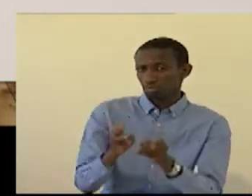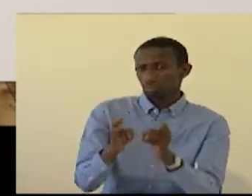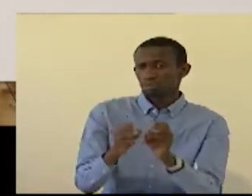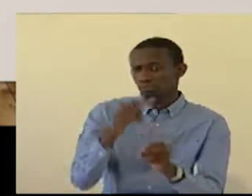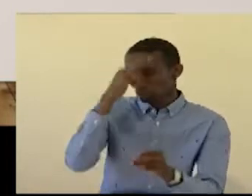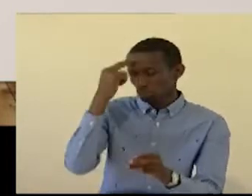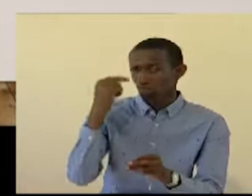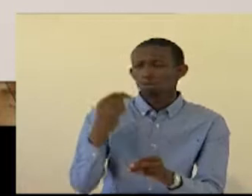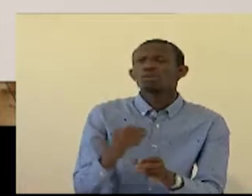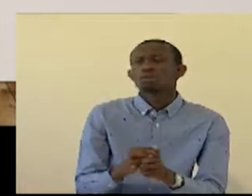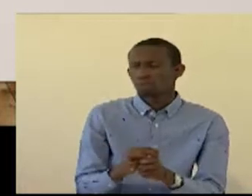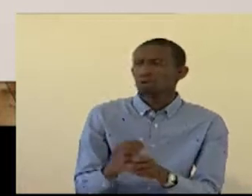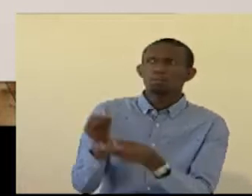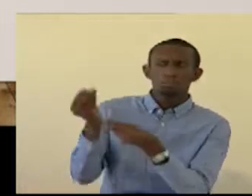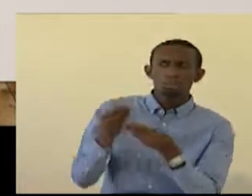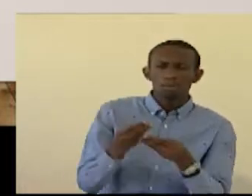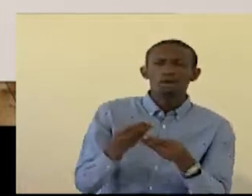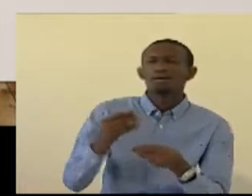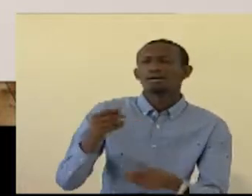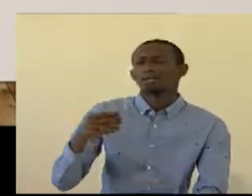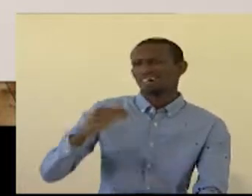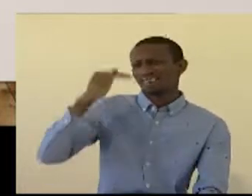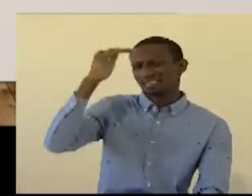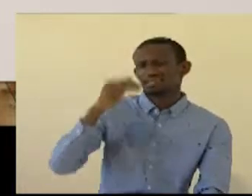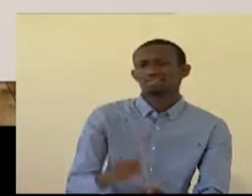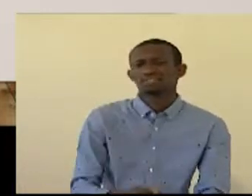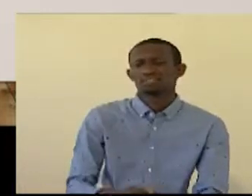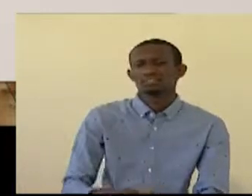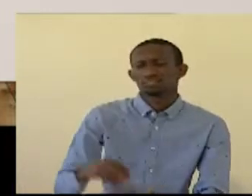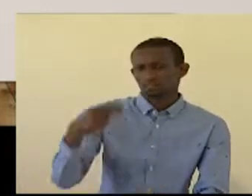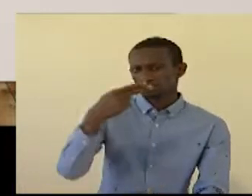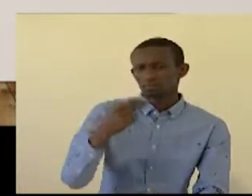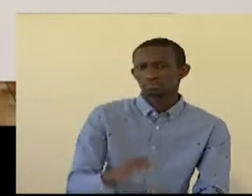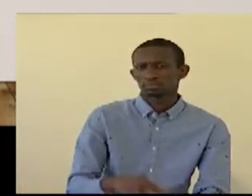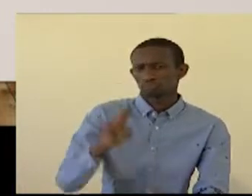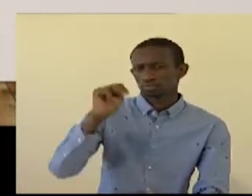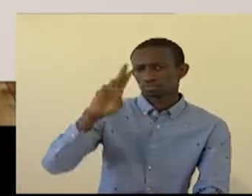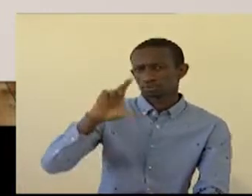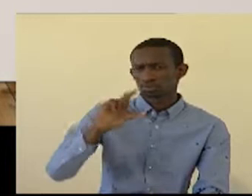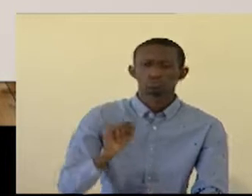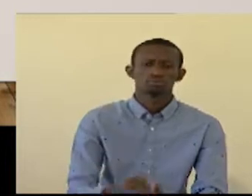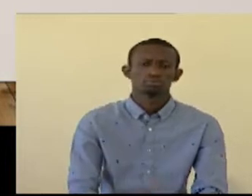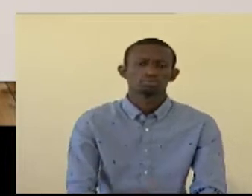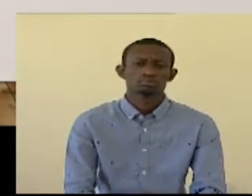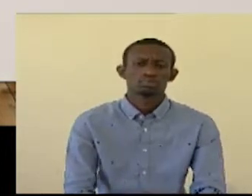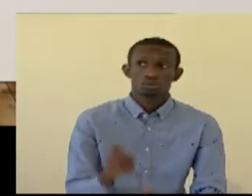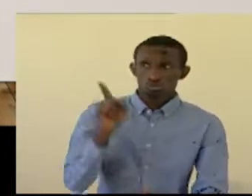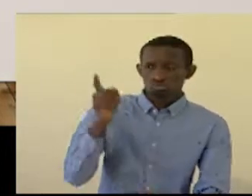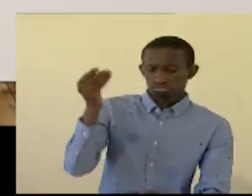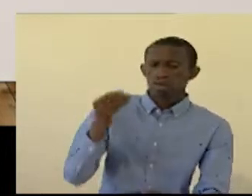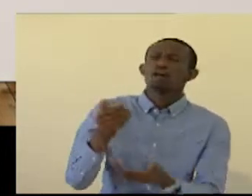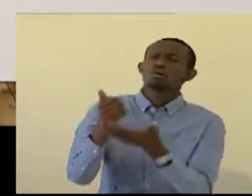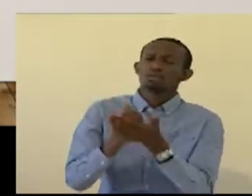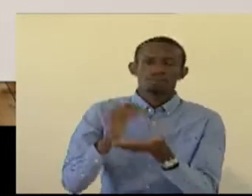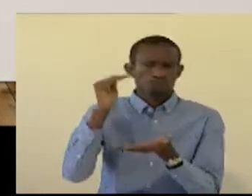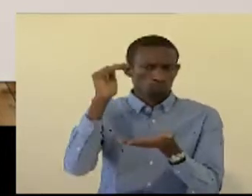they provide a hydride ion, the nucleophile. So the hydride ion which is provided will